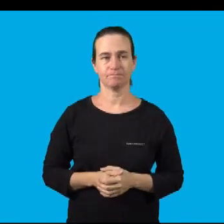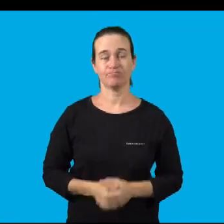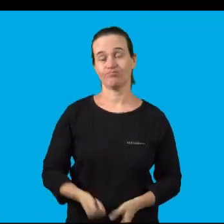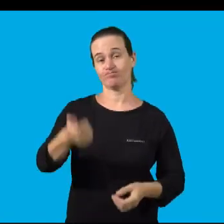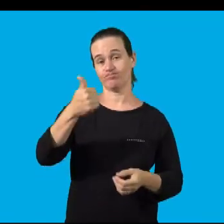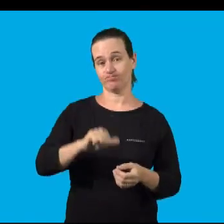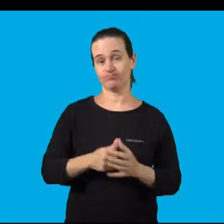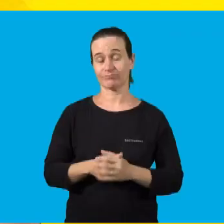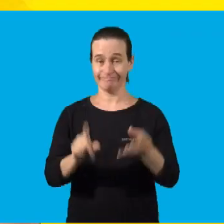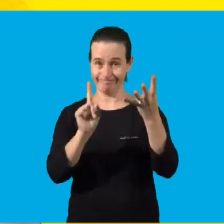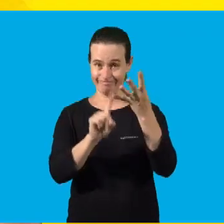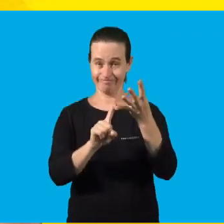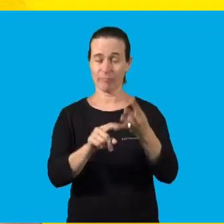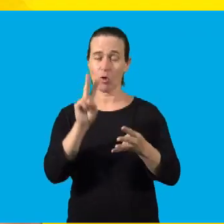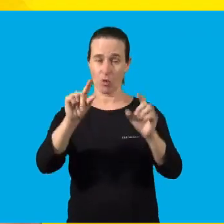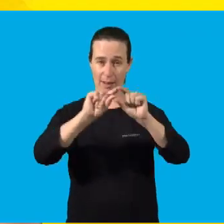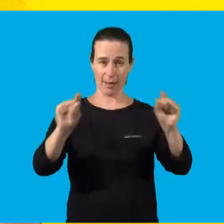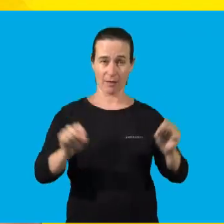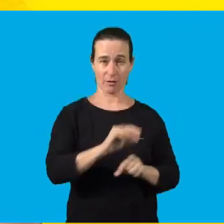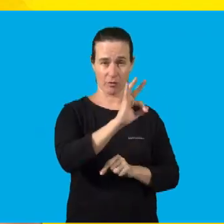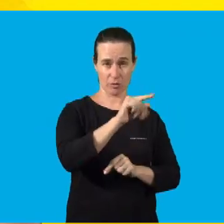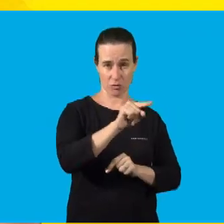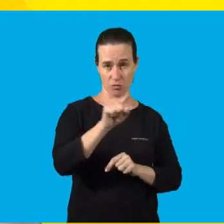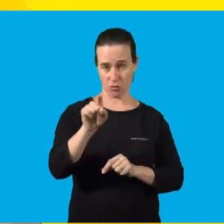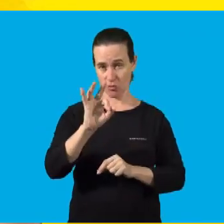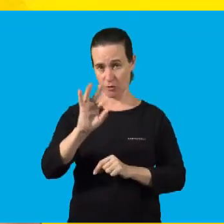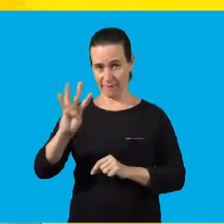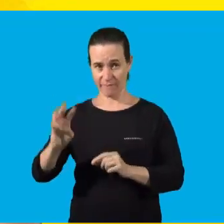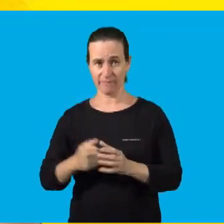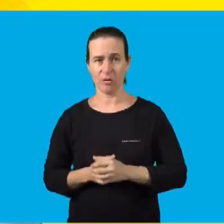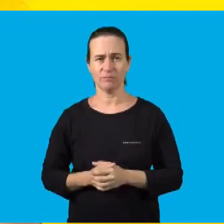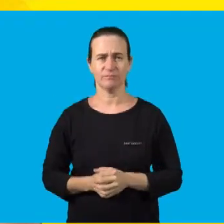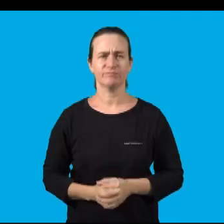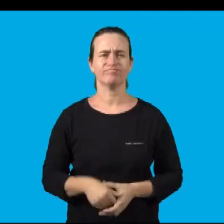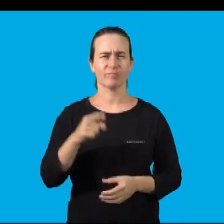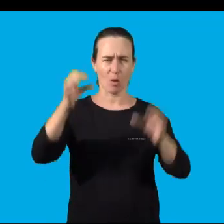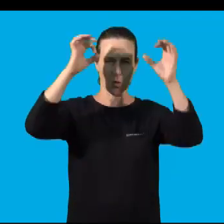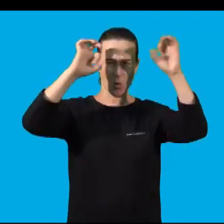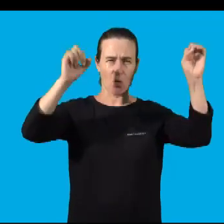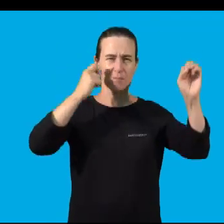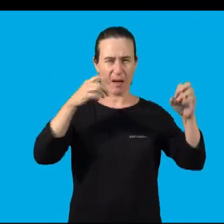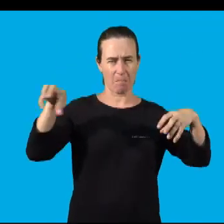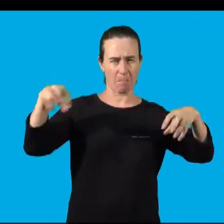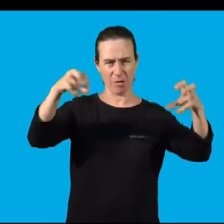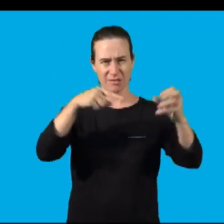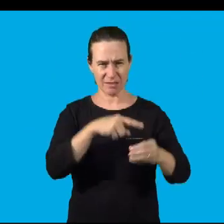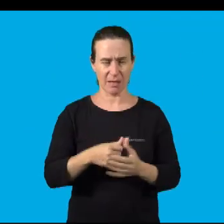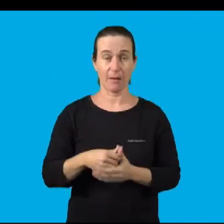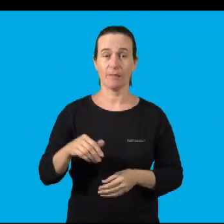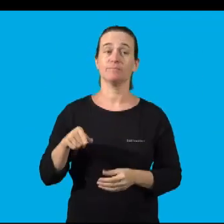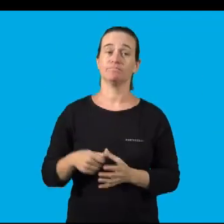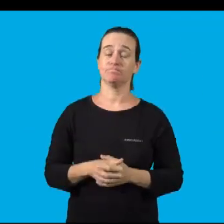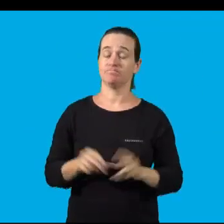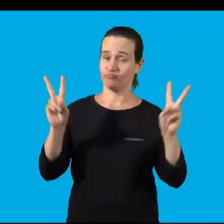marks. Then, refer to lines 32 to 34. A horned man's a monster and a beast by